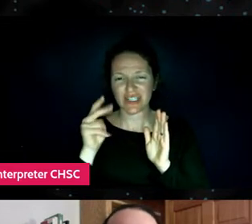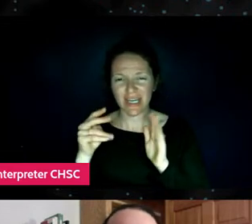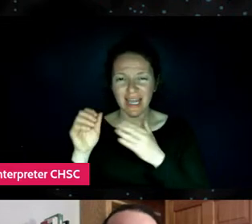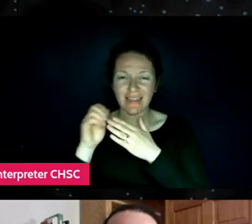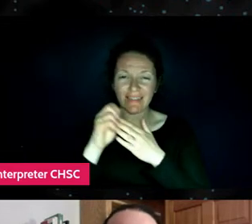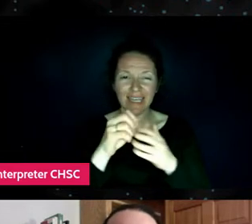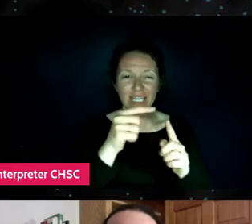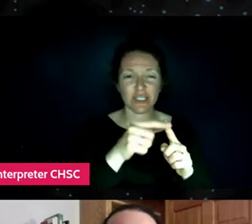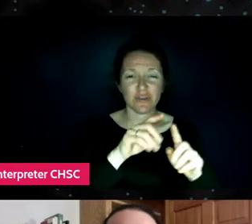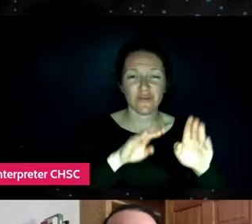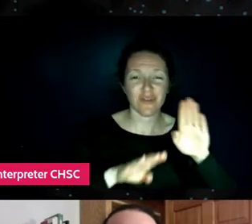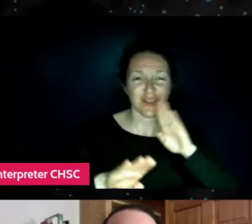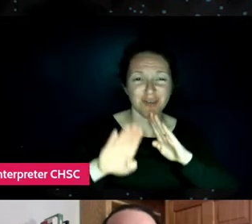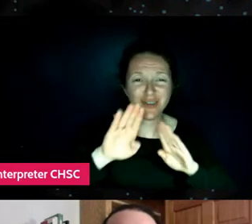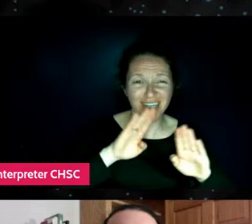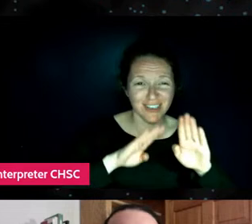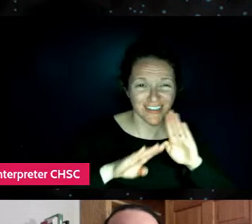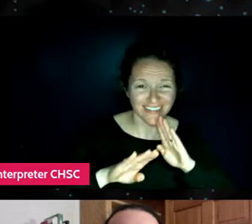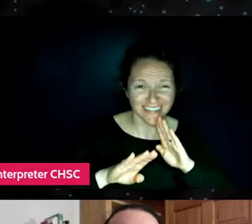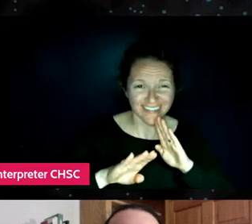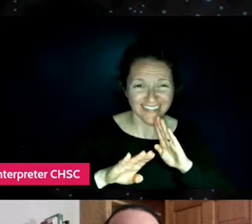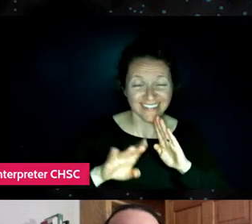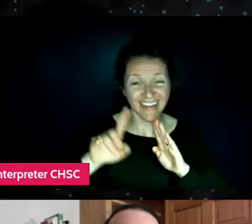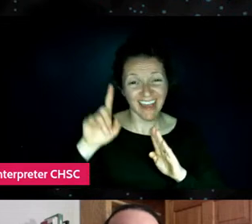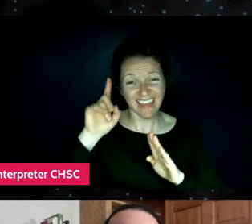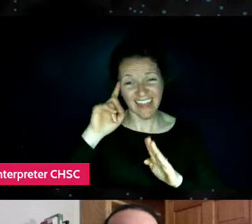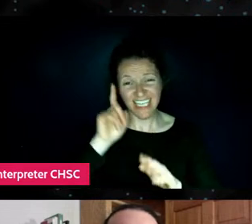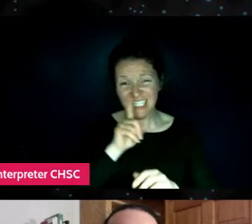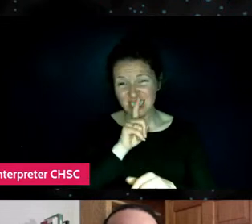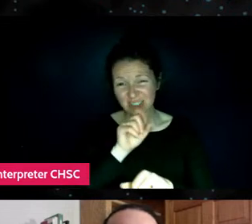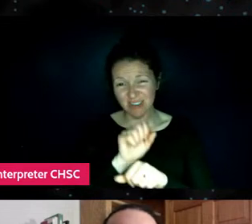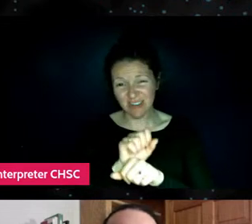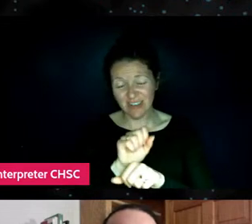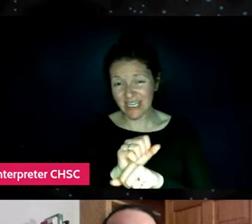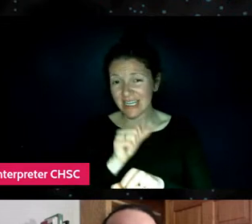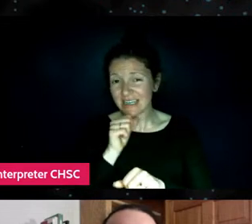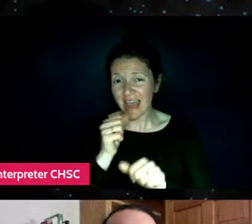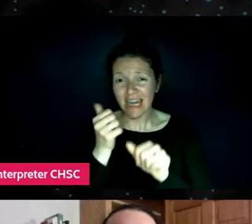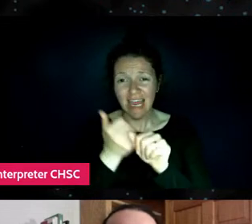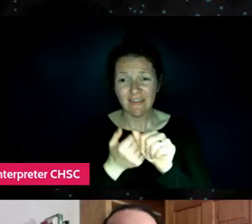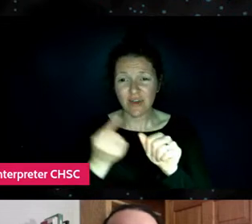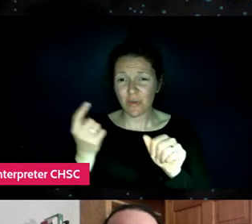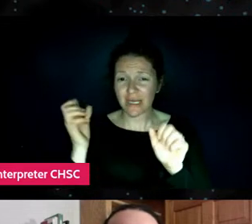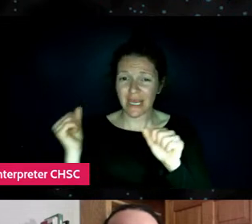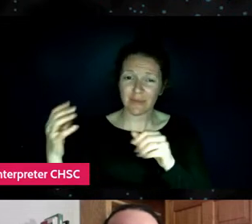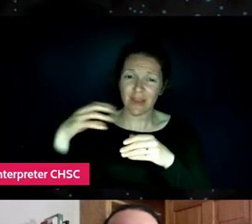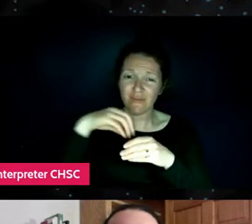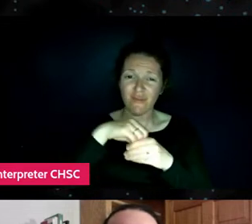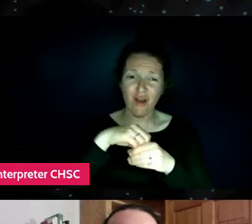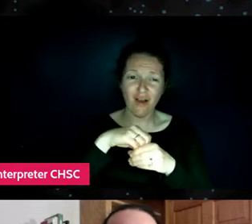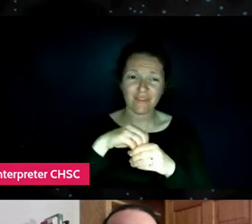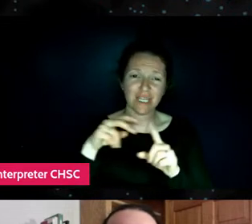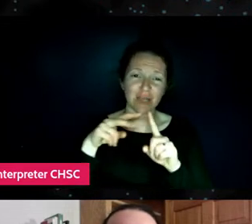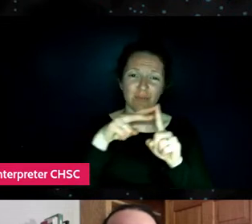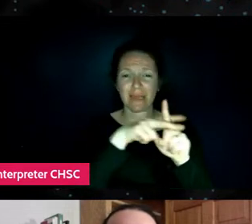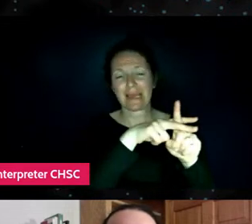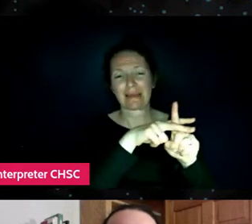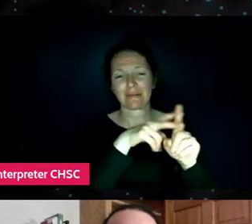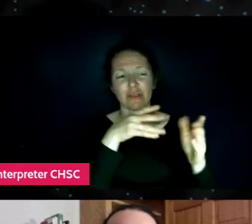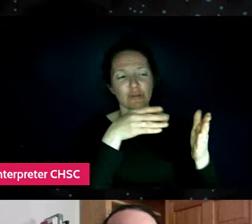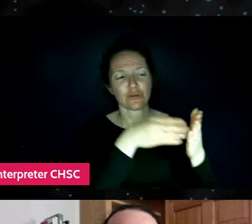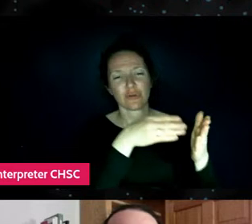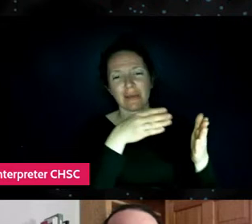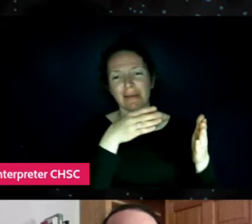We need, you know, as you said, not everybody can be a plaintiff on a lawsuit against the United States, but that doesn't mean